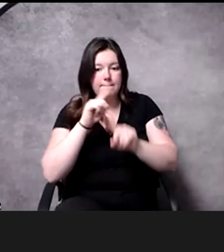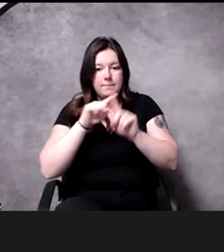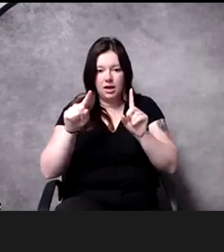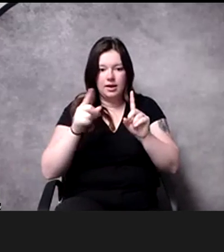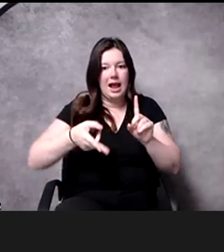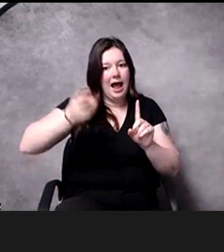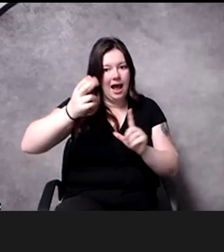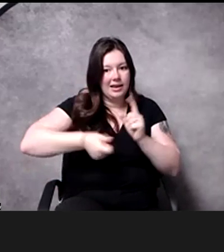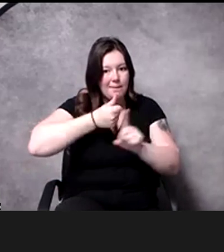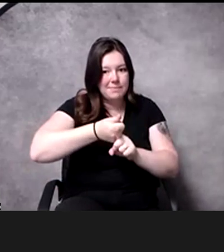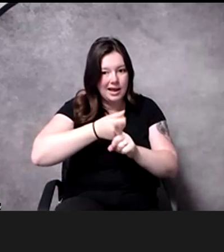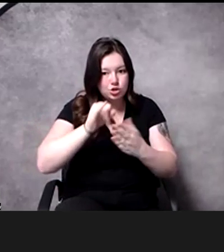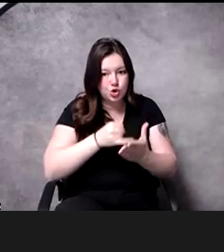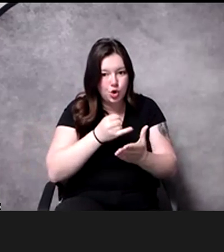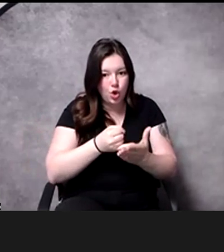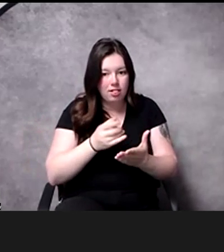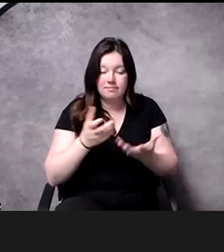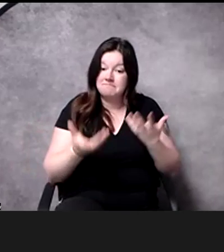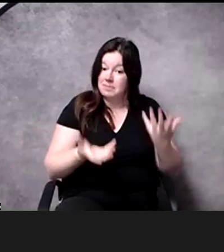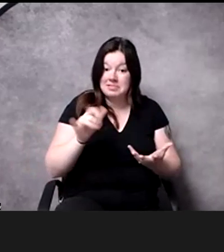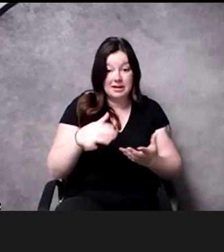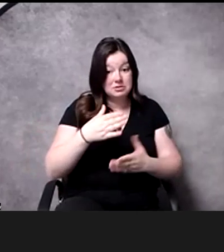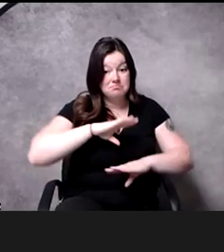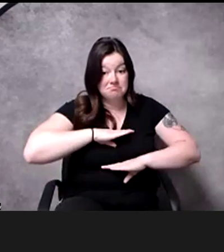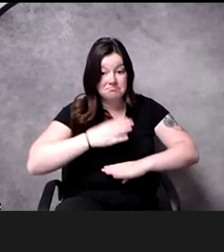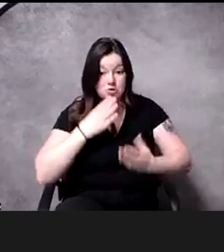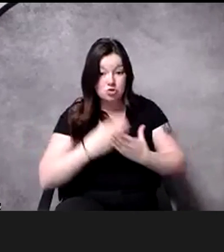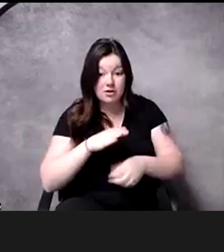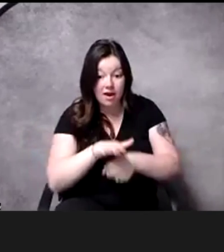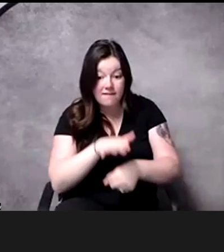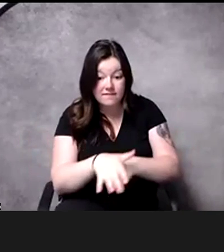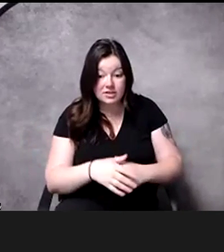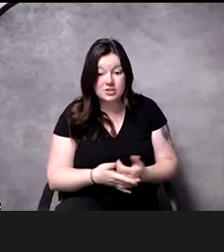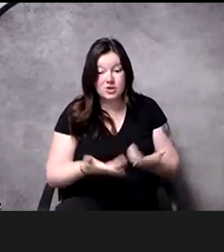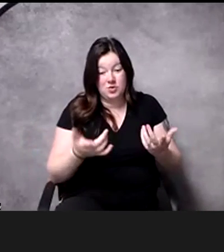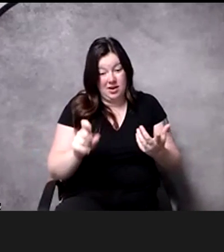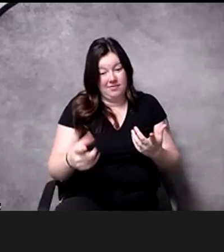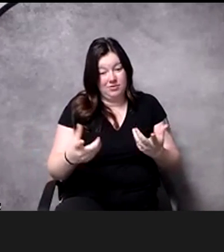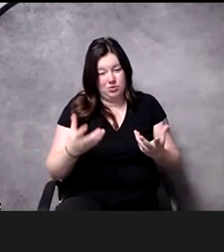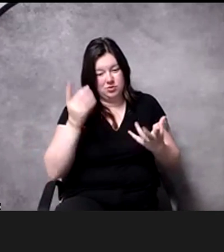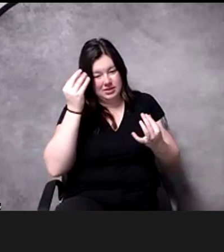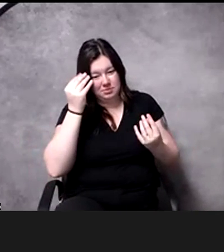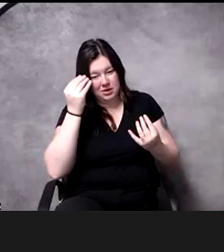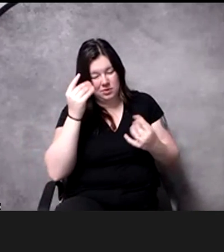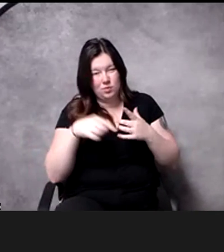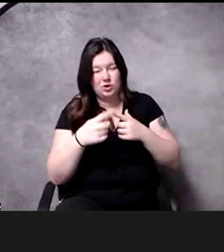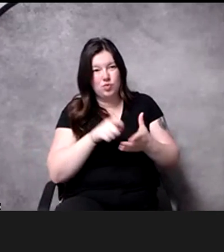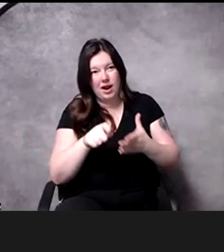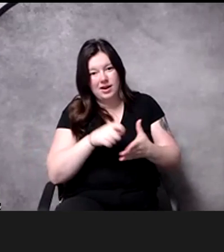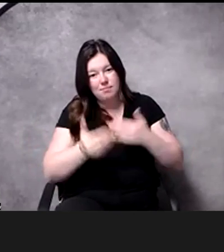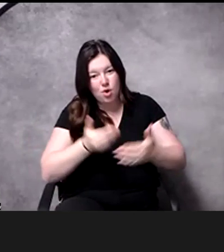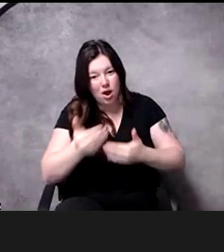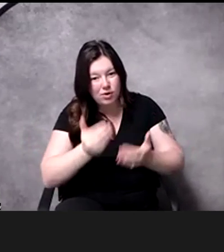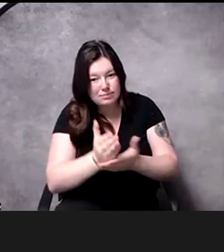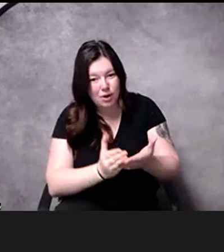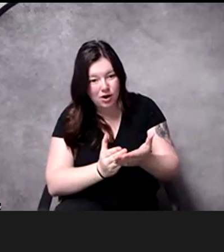enough. So really, you just have to be able to make the case, and when you're writing the progress section of the grant, that it's, that